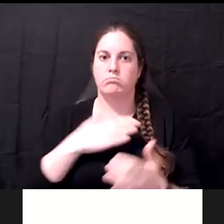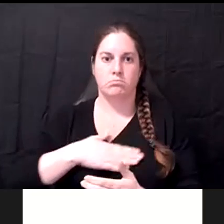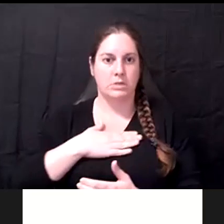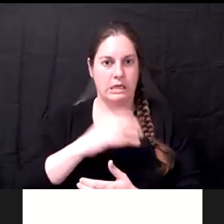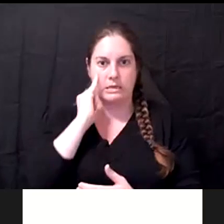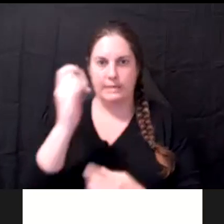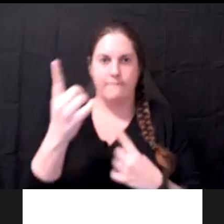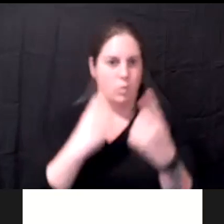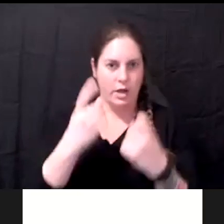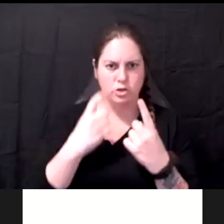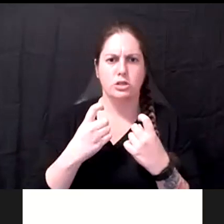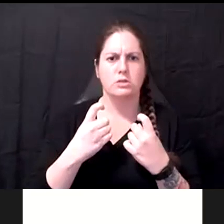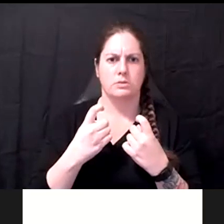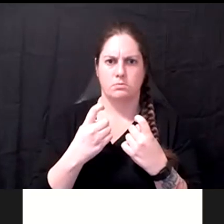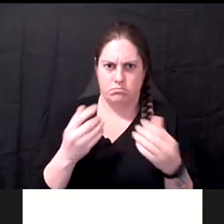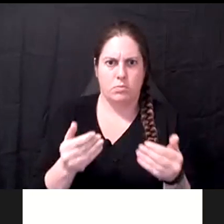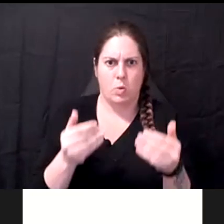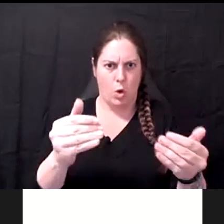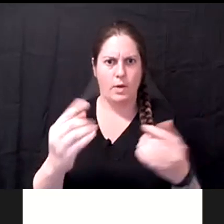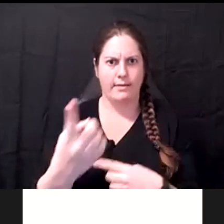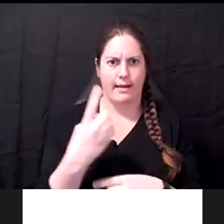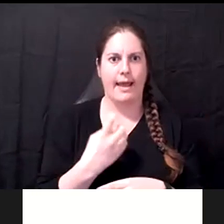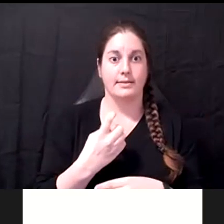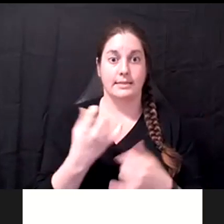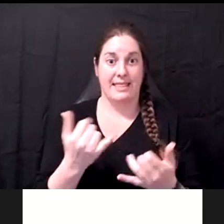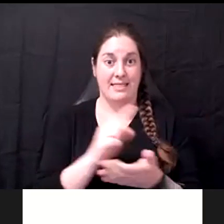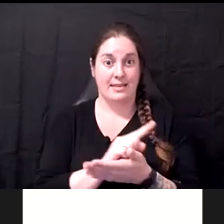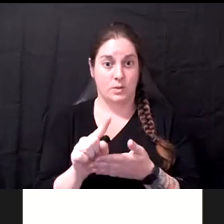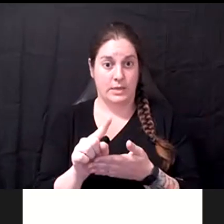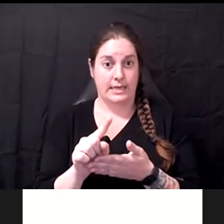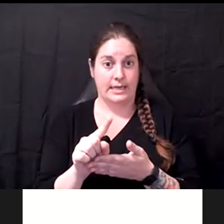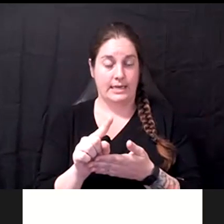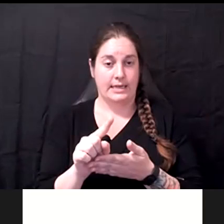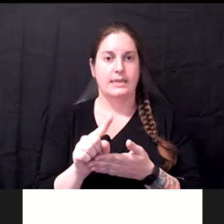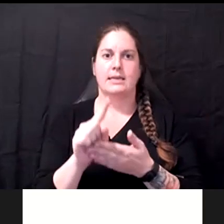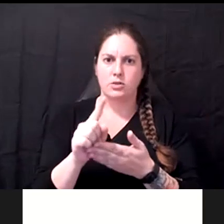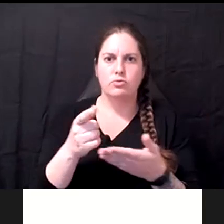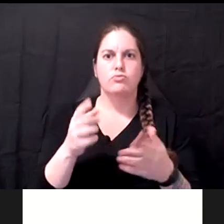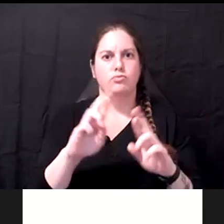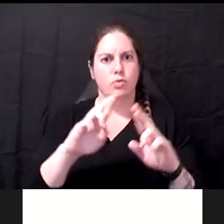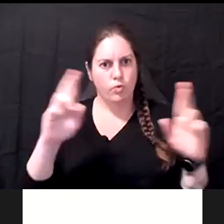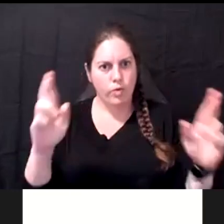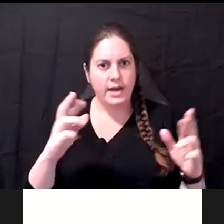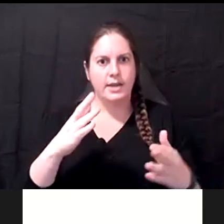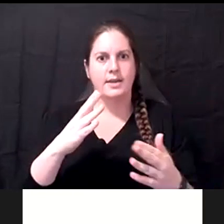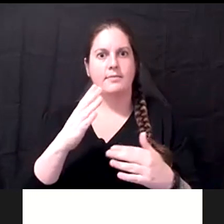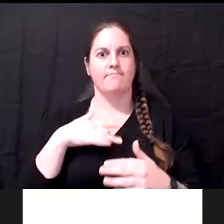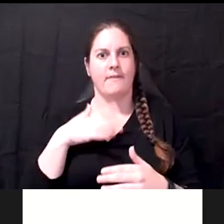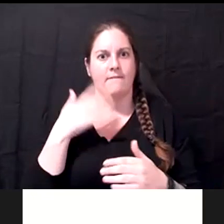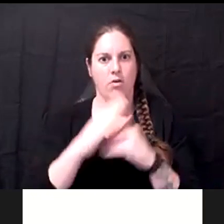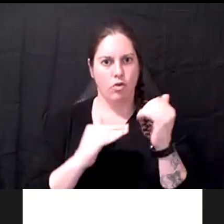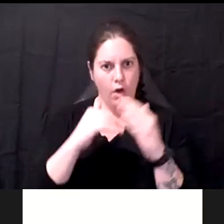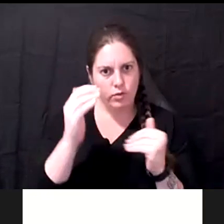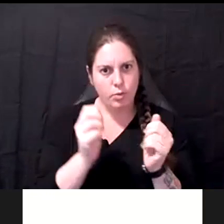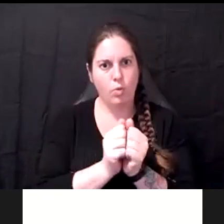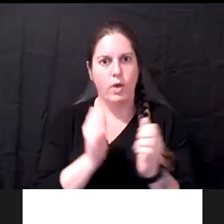Ask your questions because this week my goal is to get you acclimated and comfortable with how we're